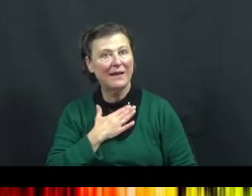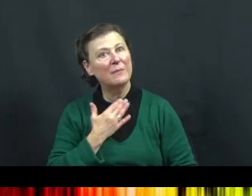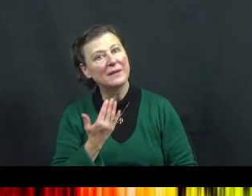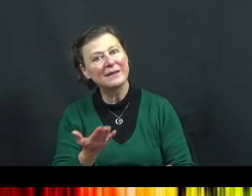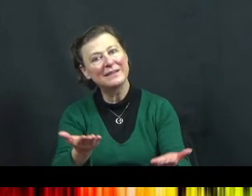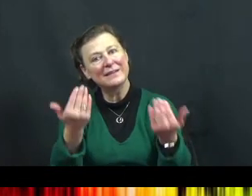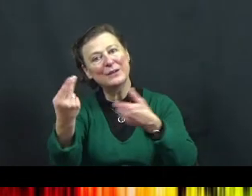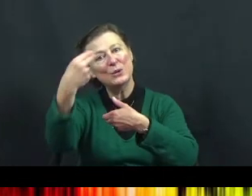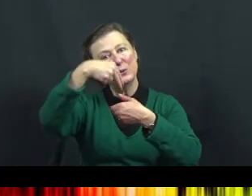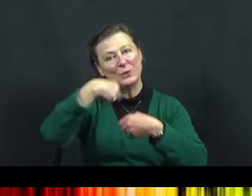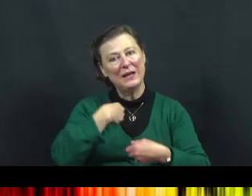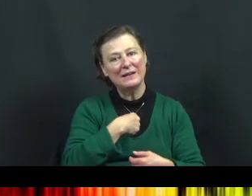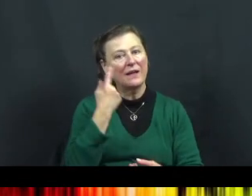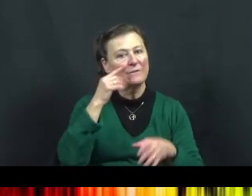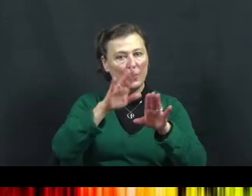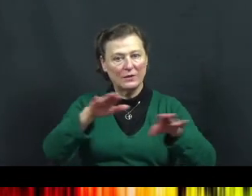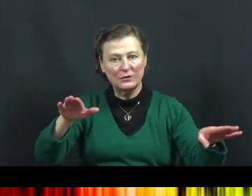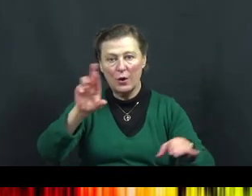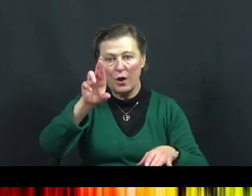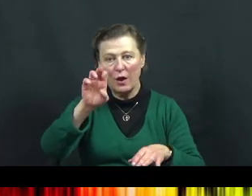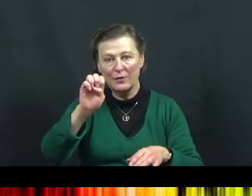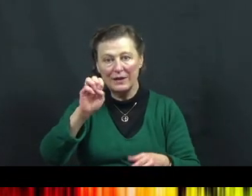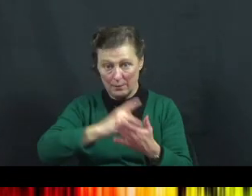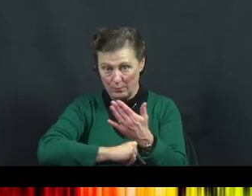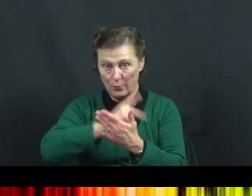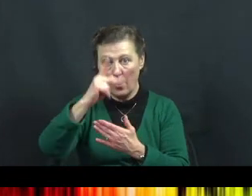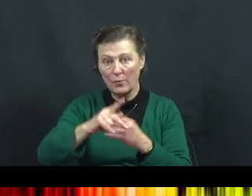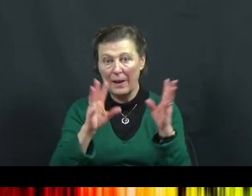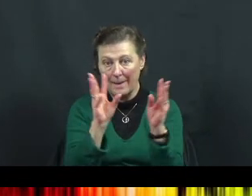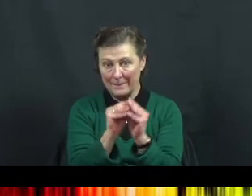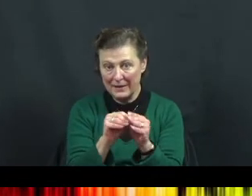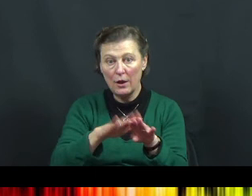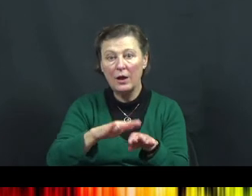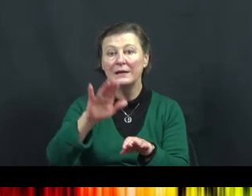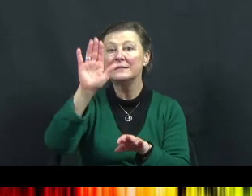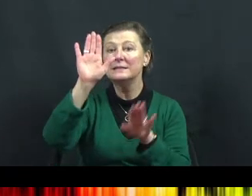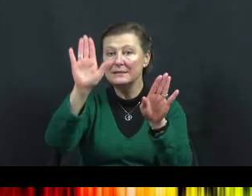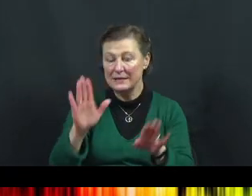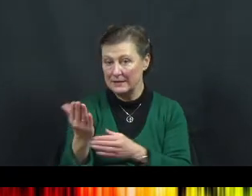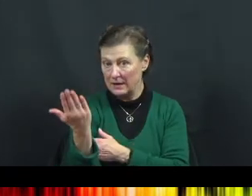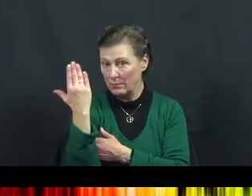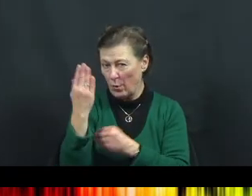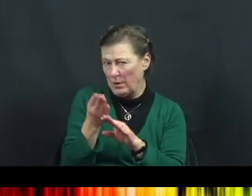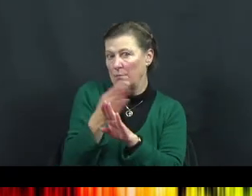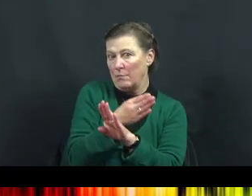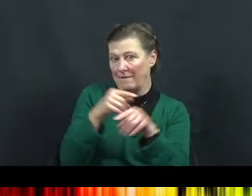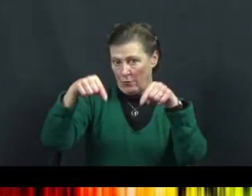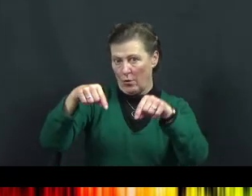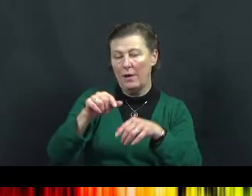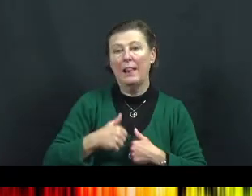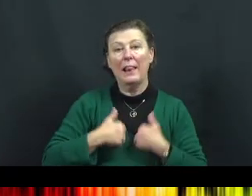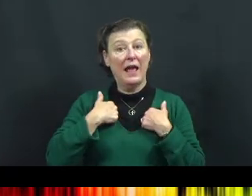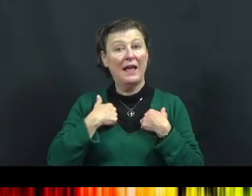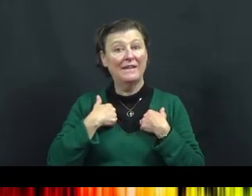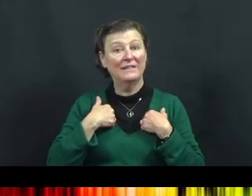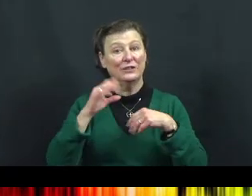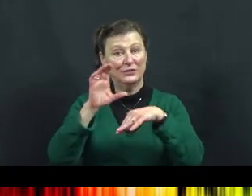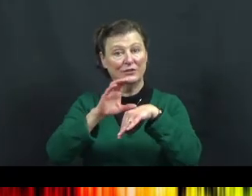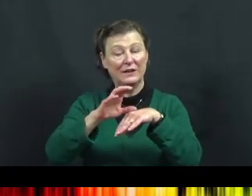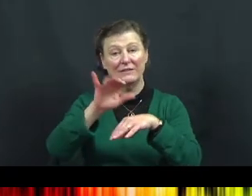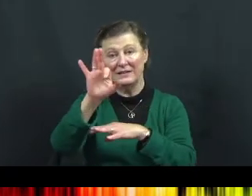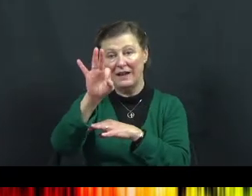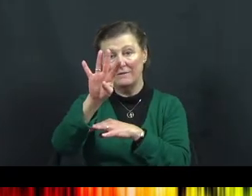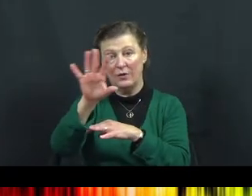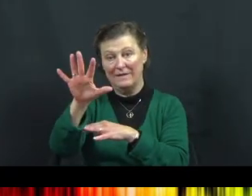the Children's Religious Exploration Program, meeting on Sunday mornings just before the live service at 9:45 a.m.